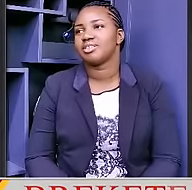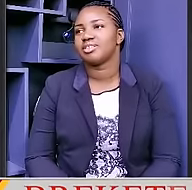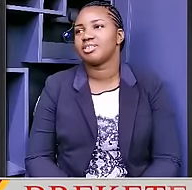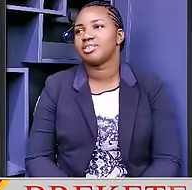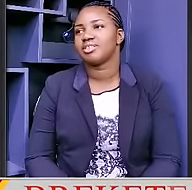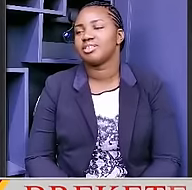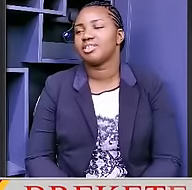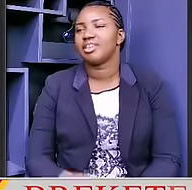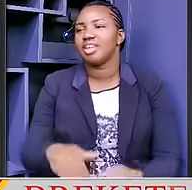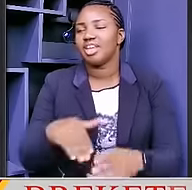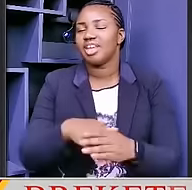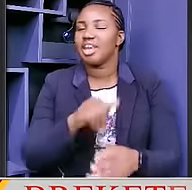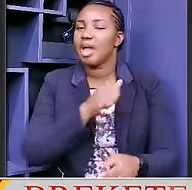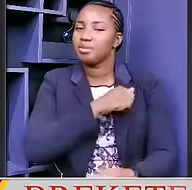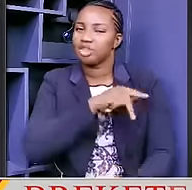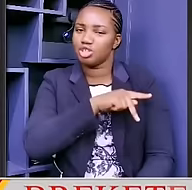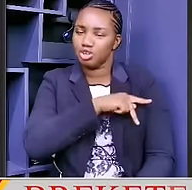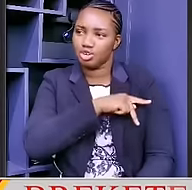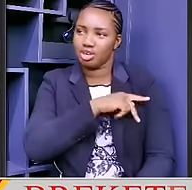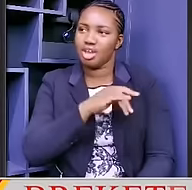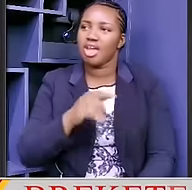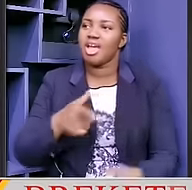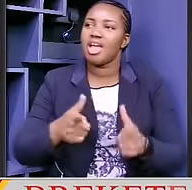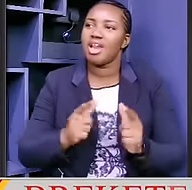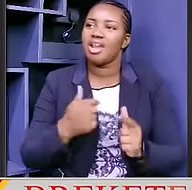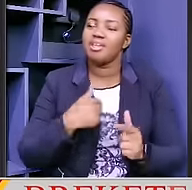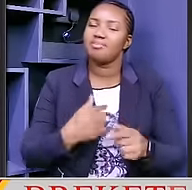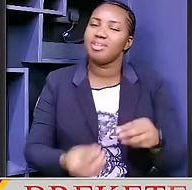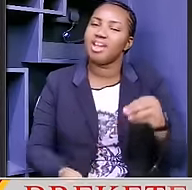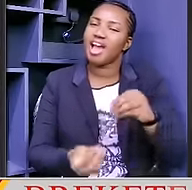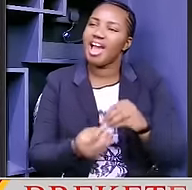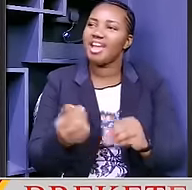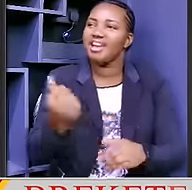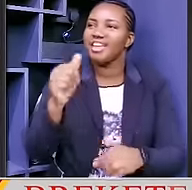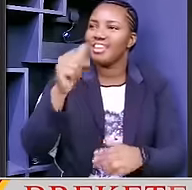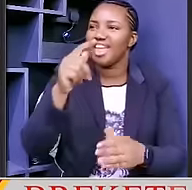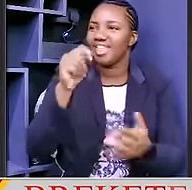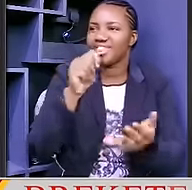In an appreciation, make I add you 10,000 naira.